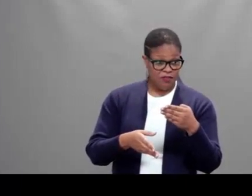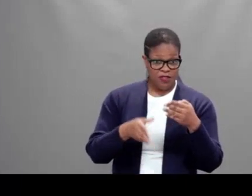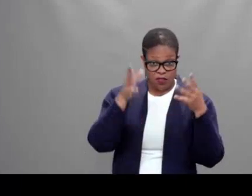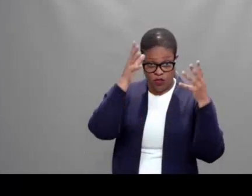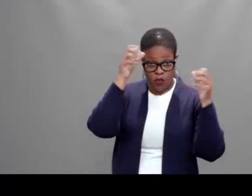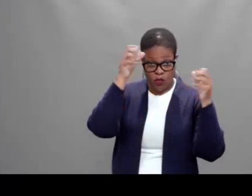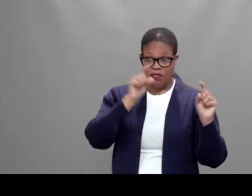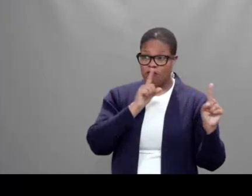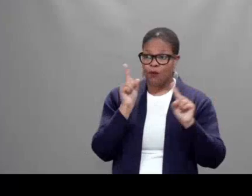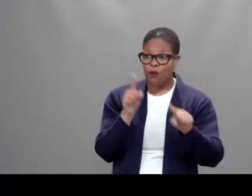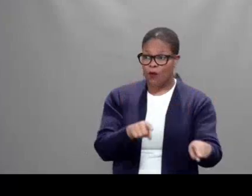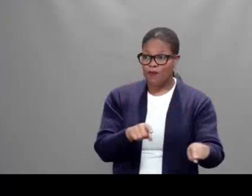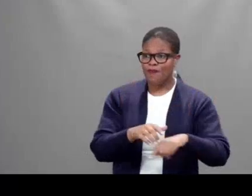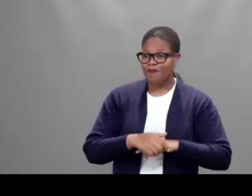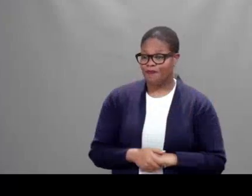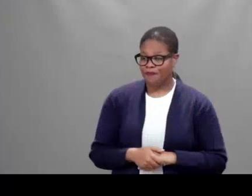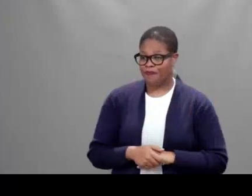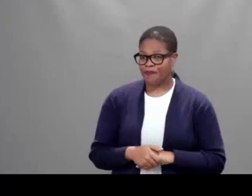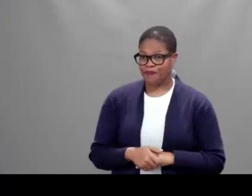superintendent's report.